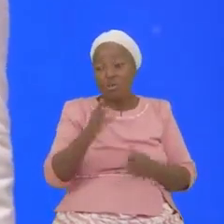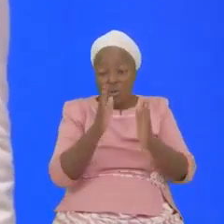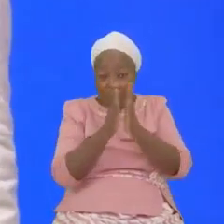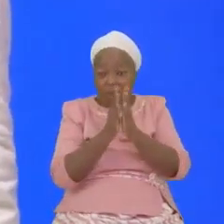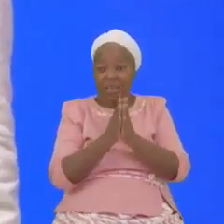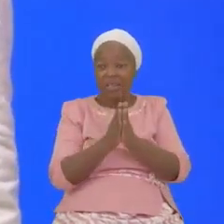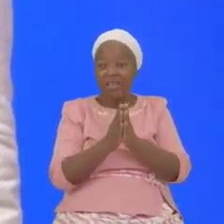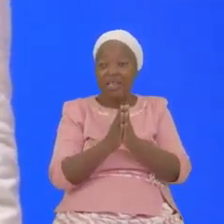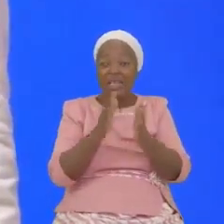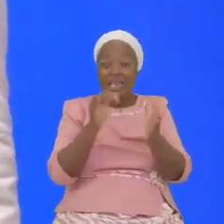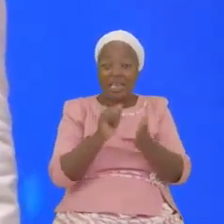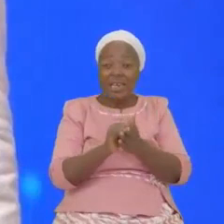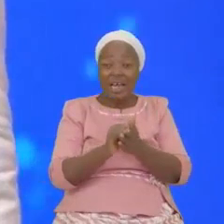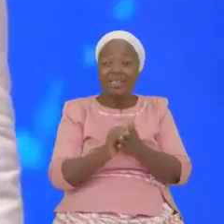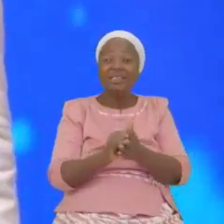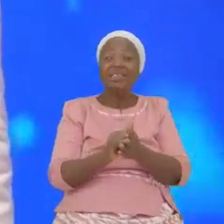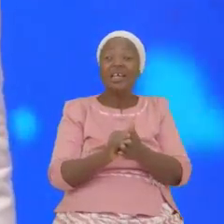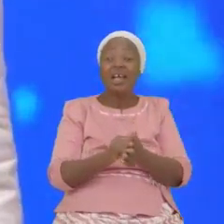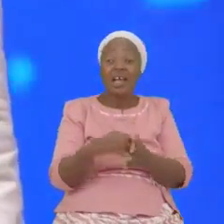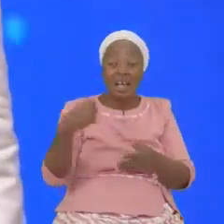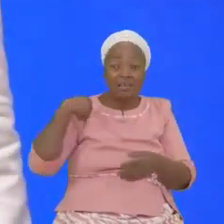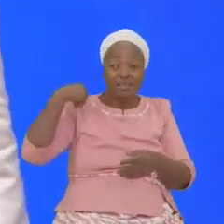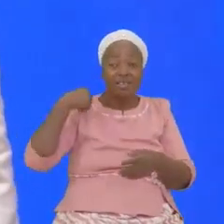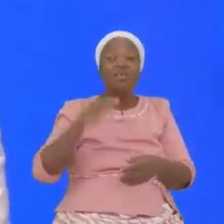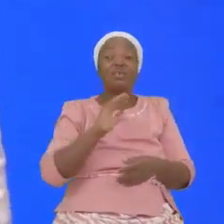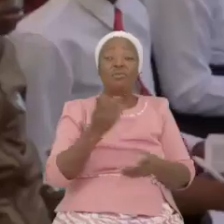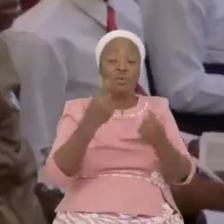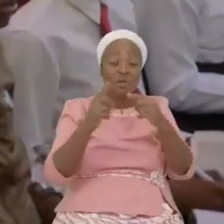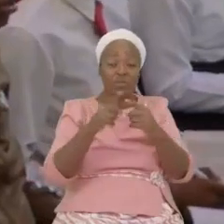The admission will come from God to you.